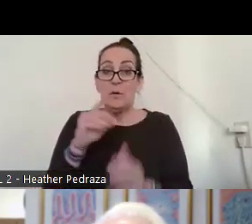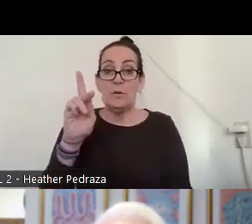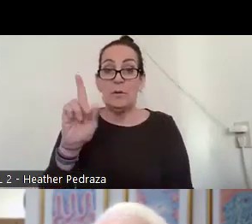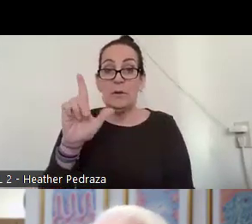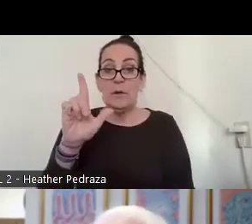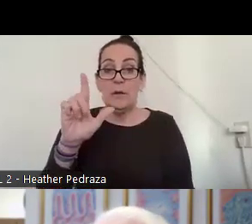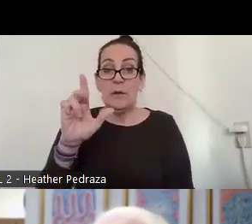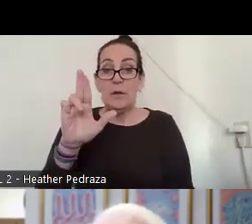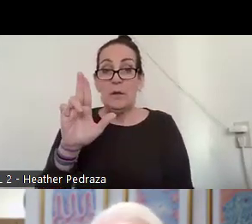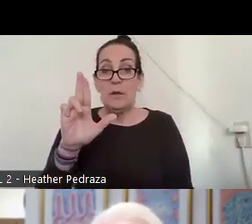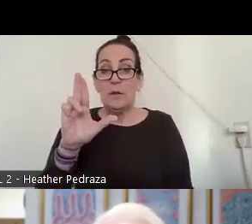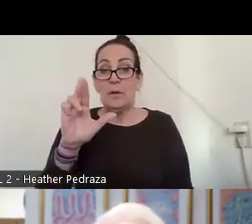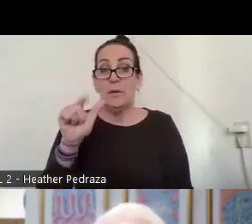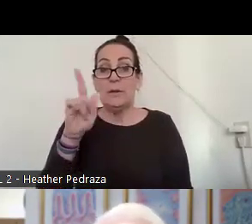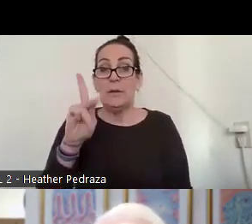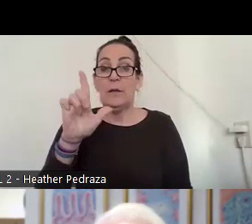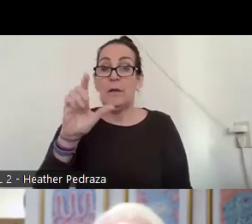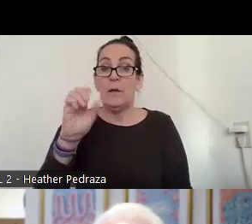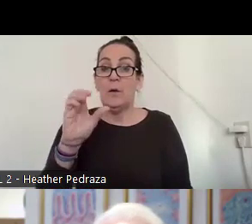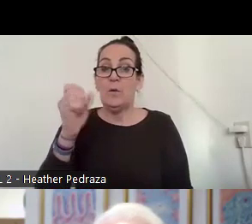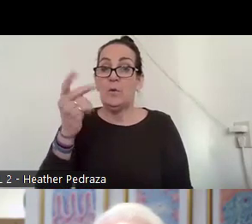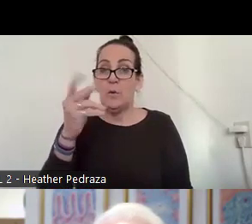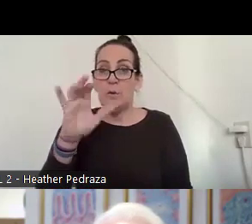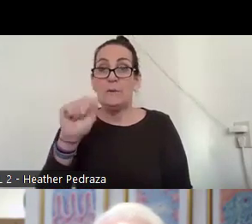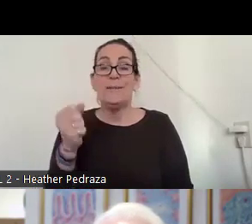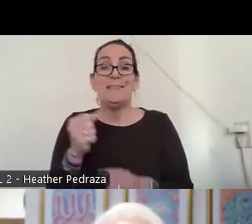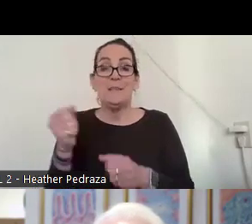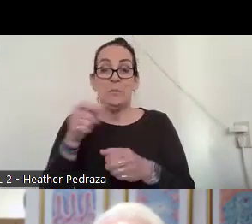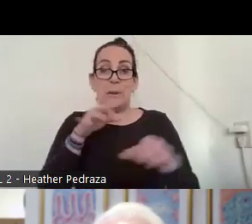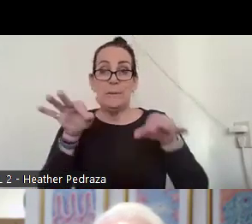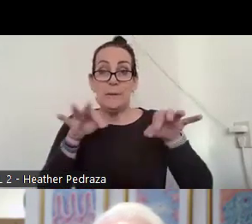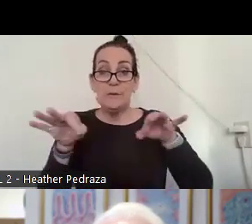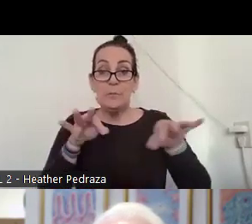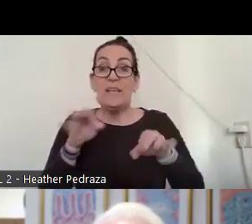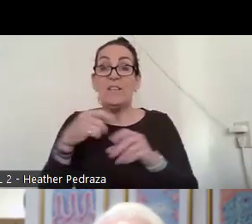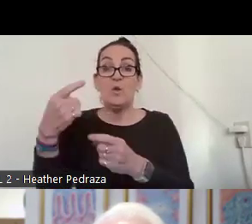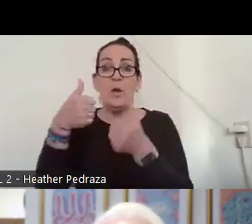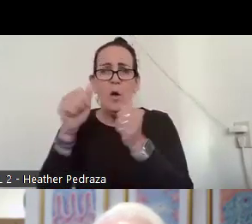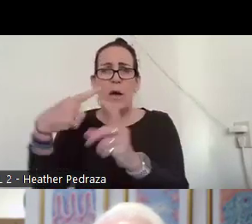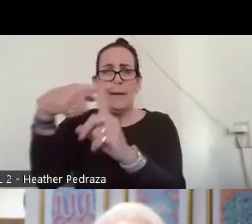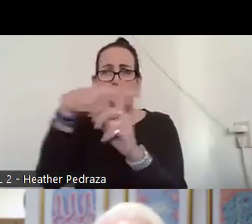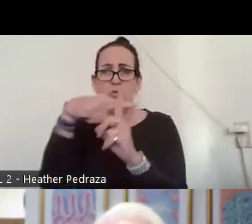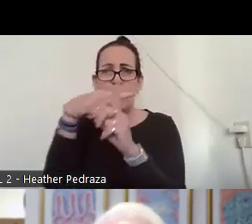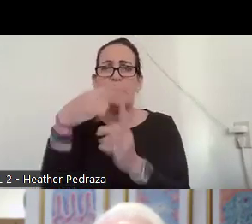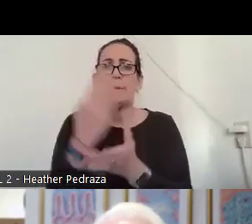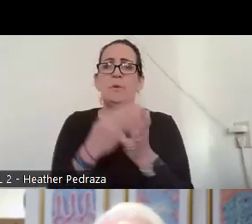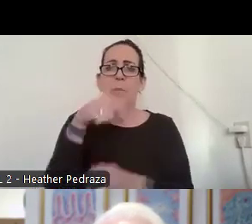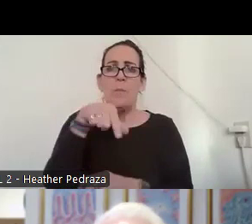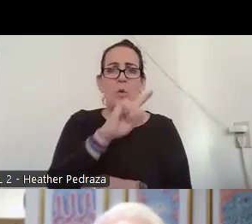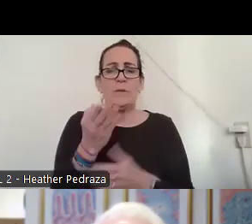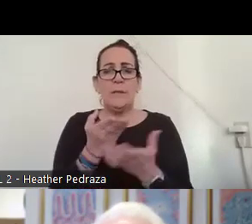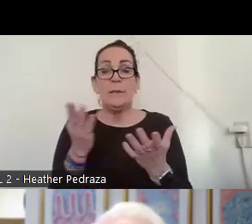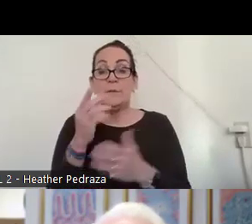the way we prevent things, are targeting some of those things that you see there, right? The